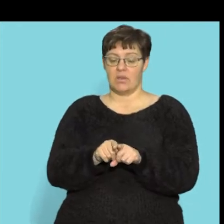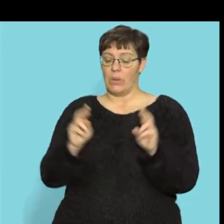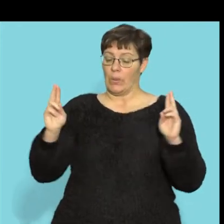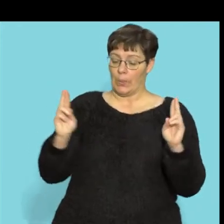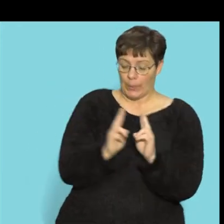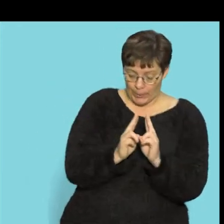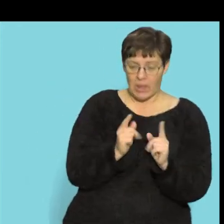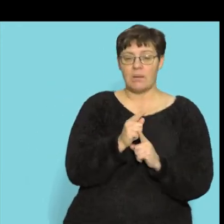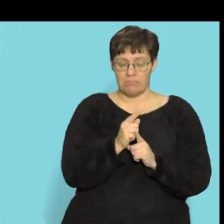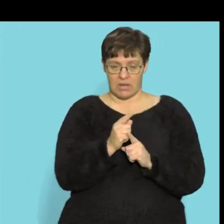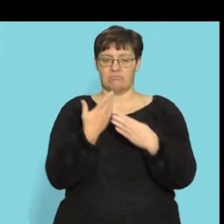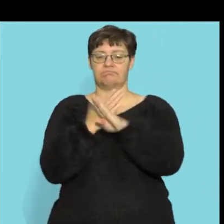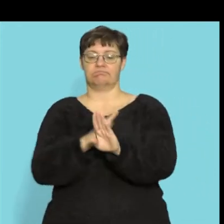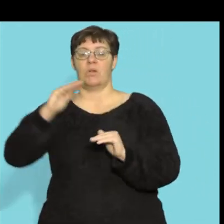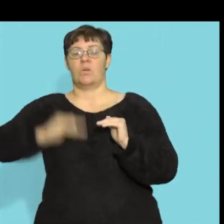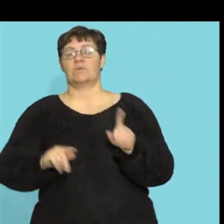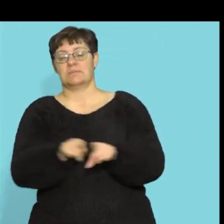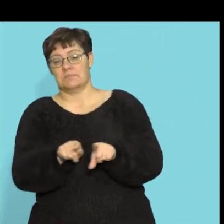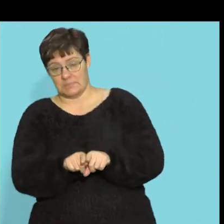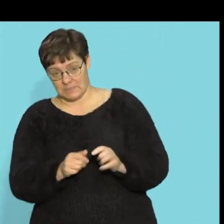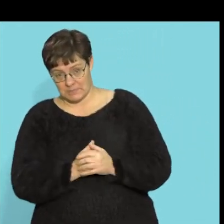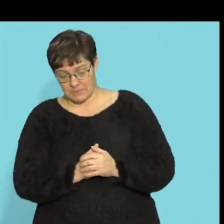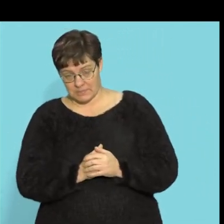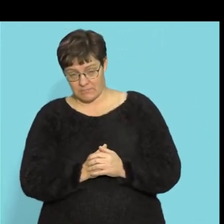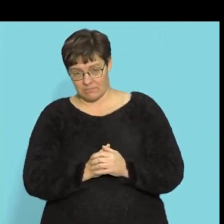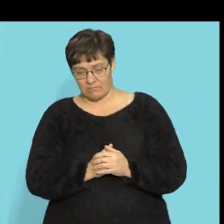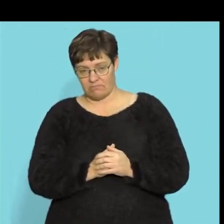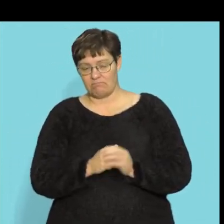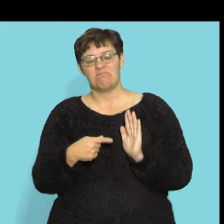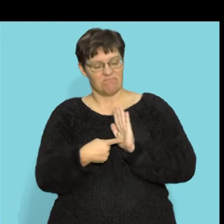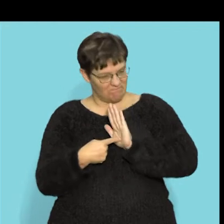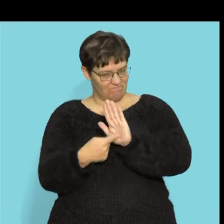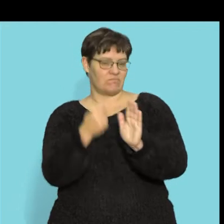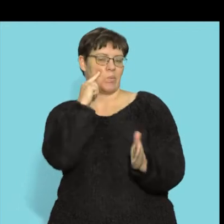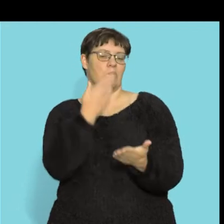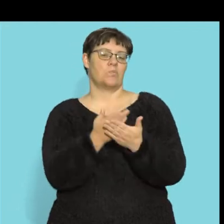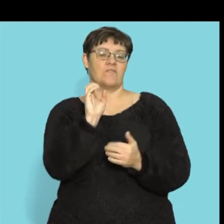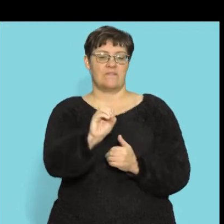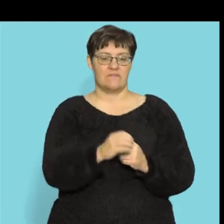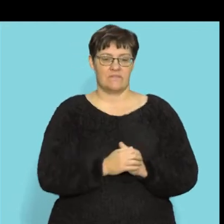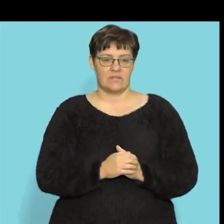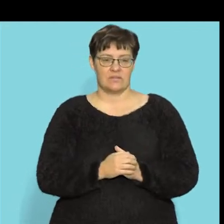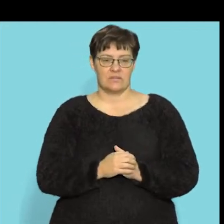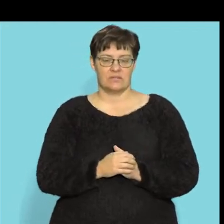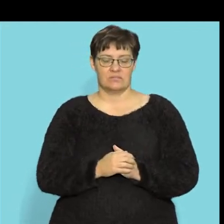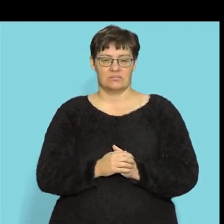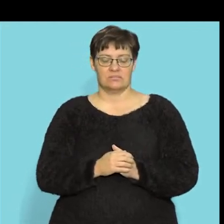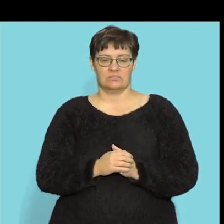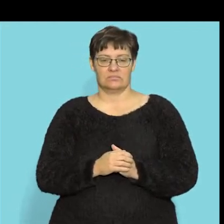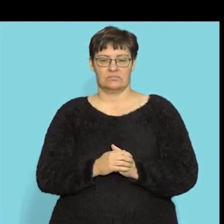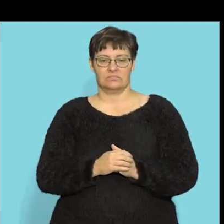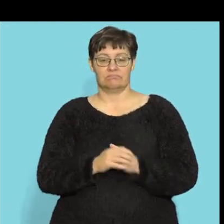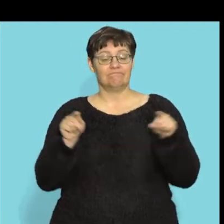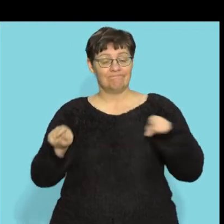resistance. The smaller the length, the lower the resistance. So this graph actually gets to prove that particular point. But when